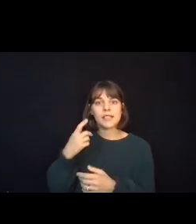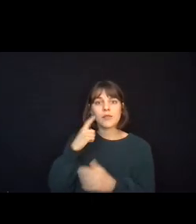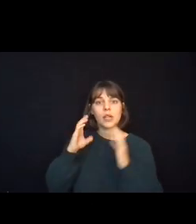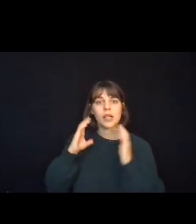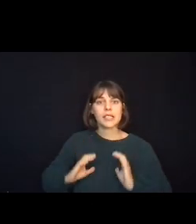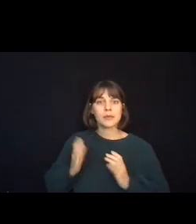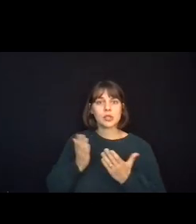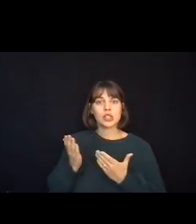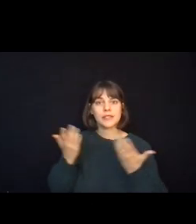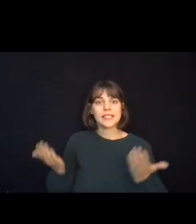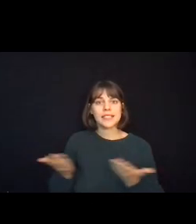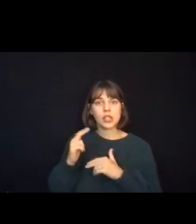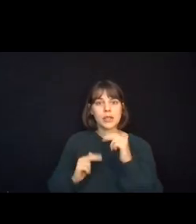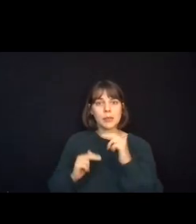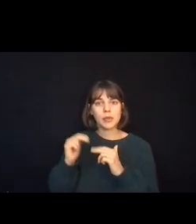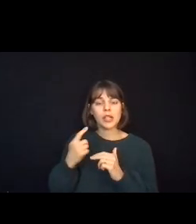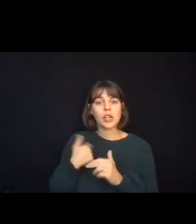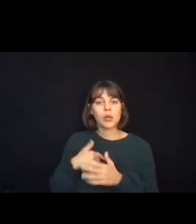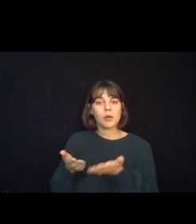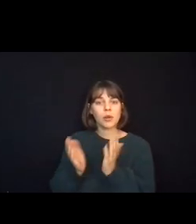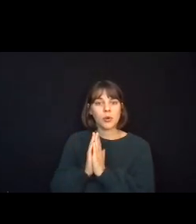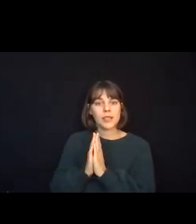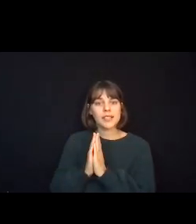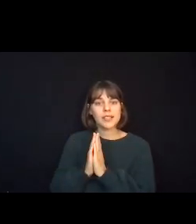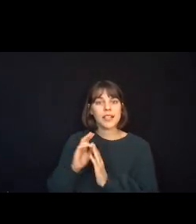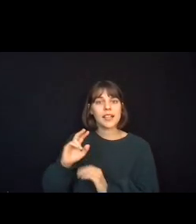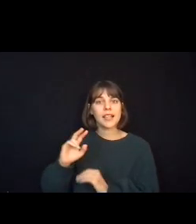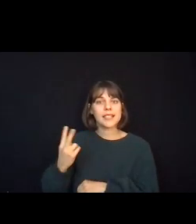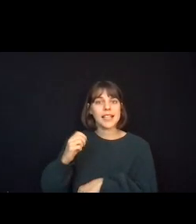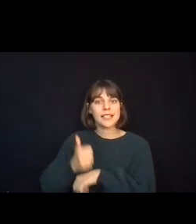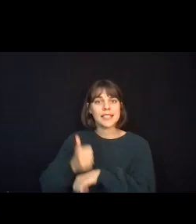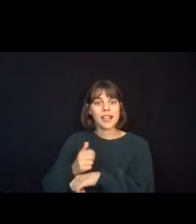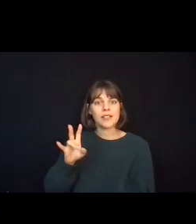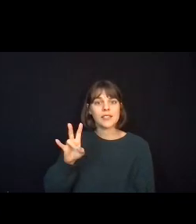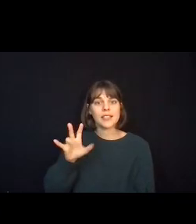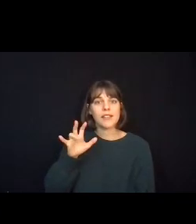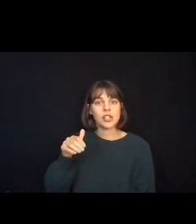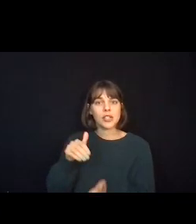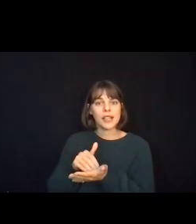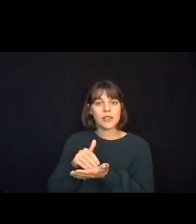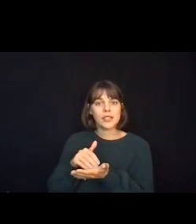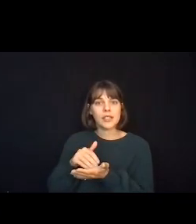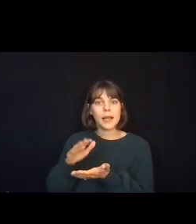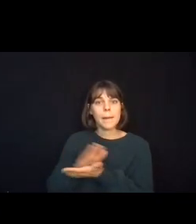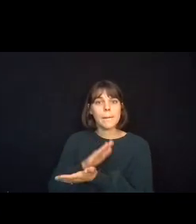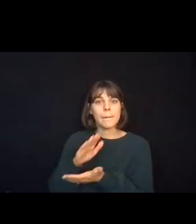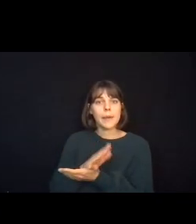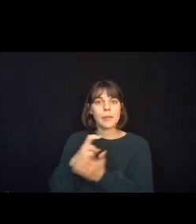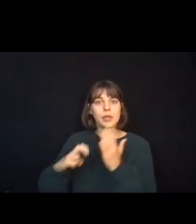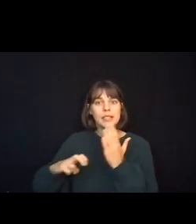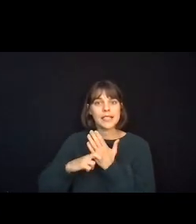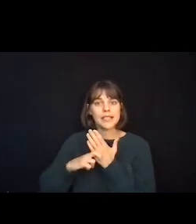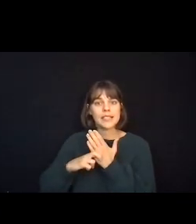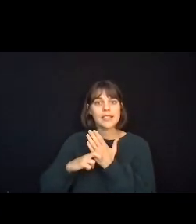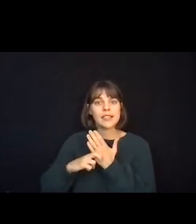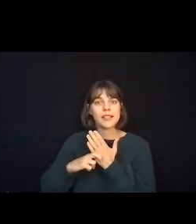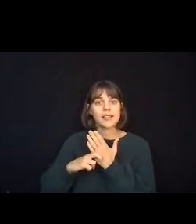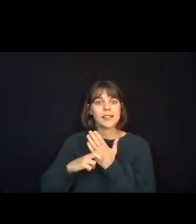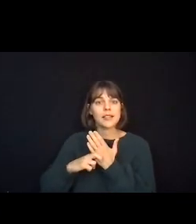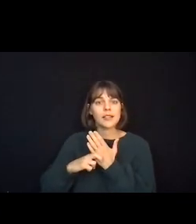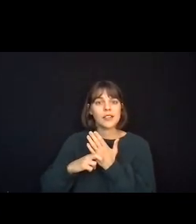We're also requesting another 700,000 paper tickets, which are dispensed the same way I just mentioned. So we